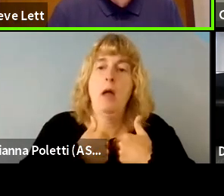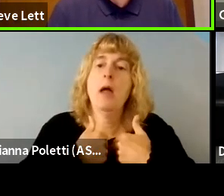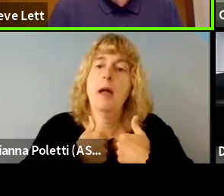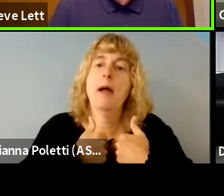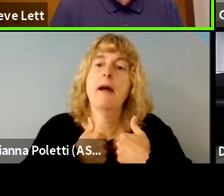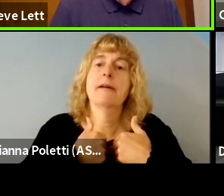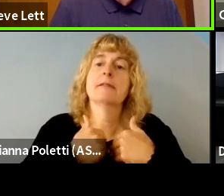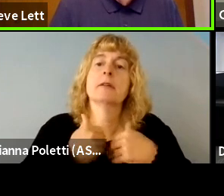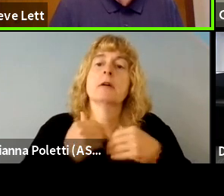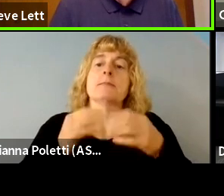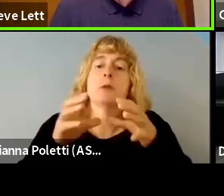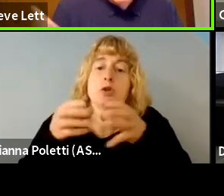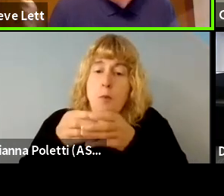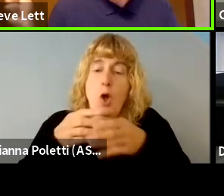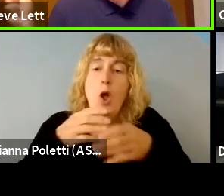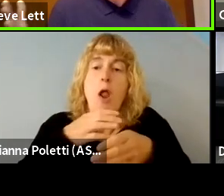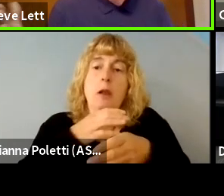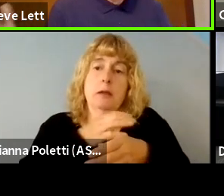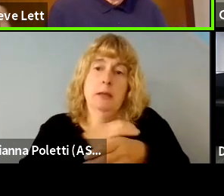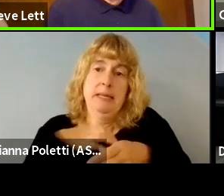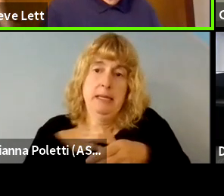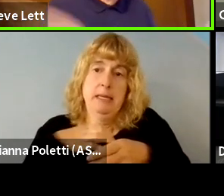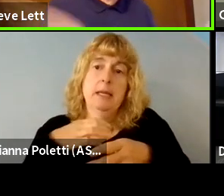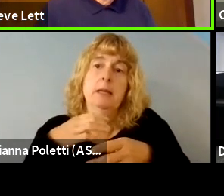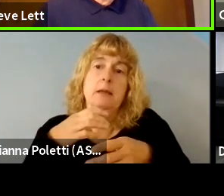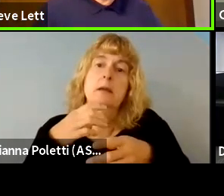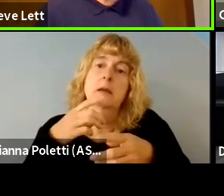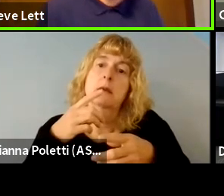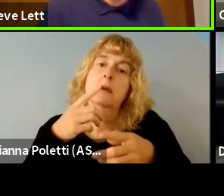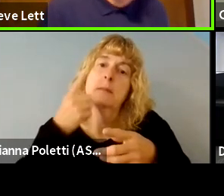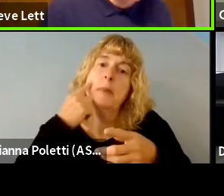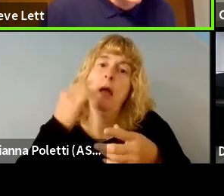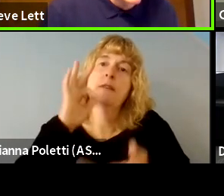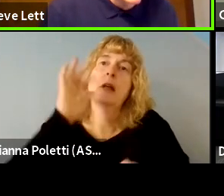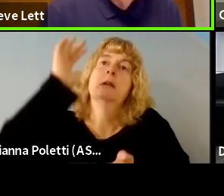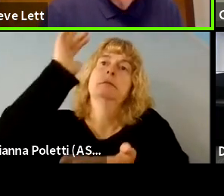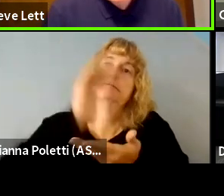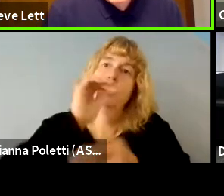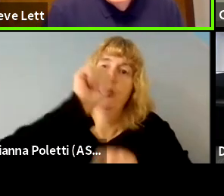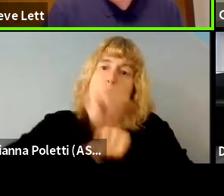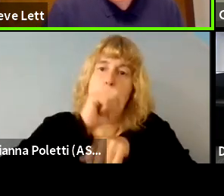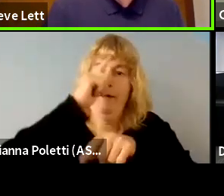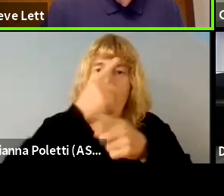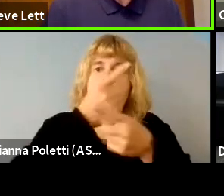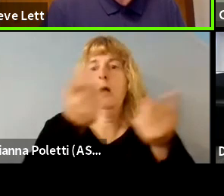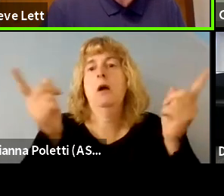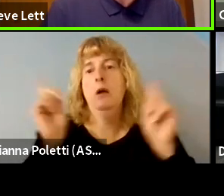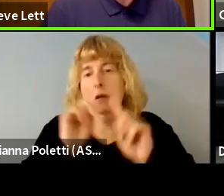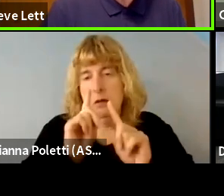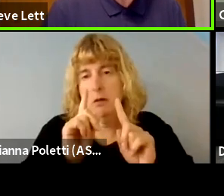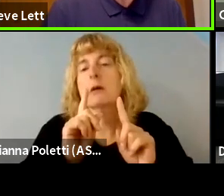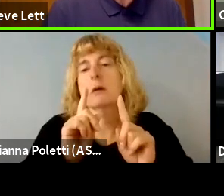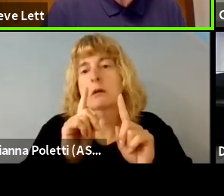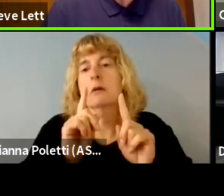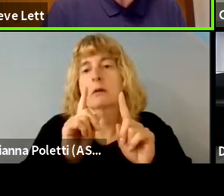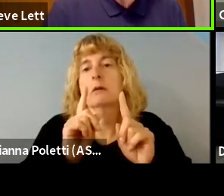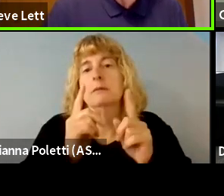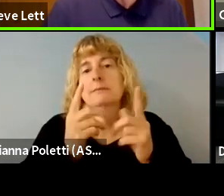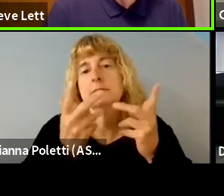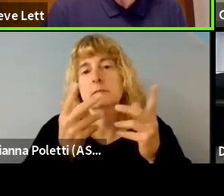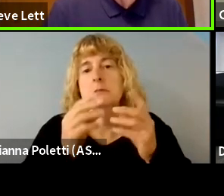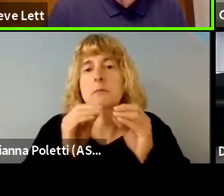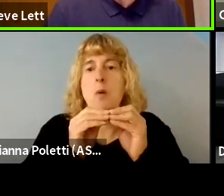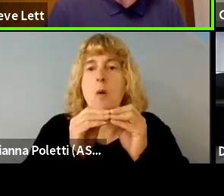work, because you're not, Right. well, that's the idea. You have a smaller committee to spread out the work. So any